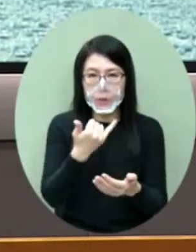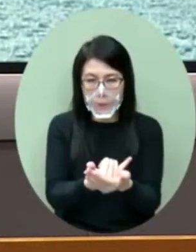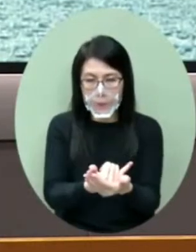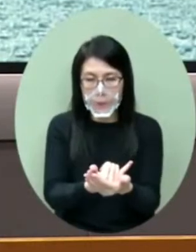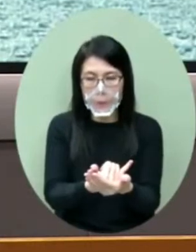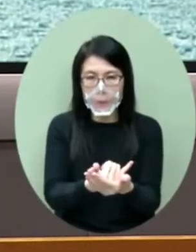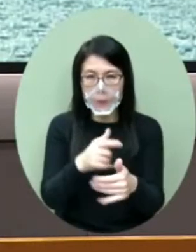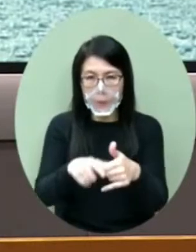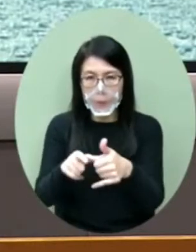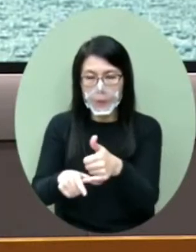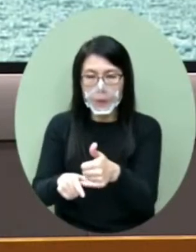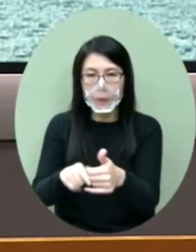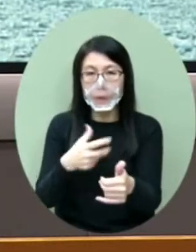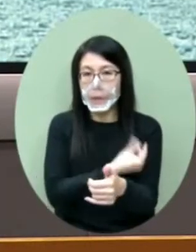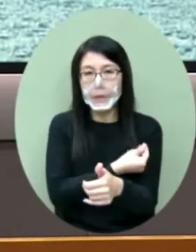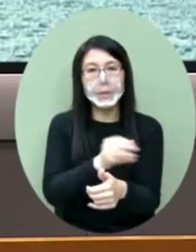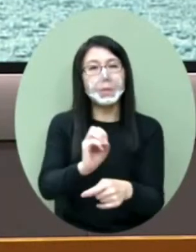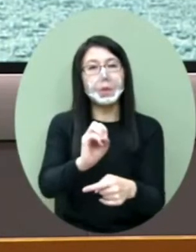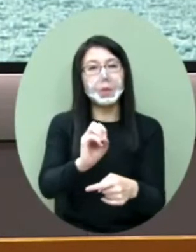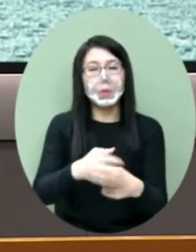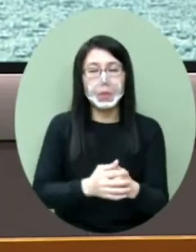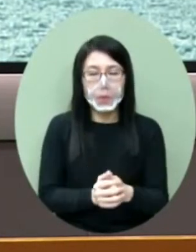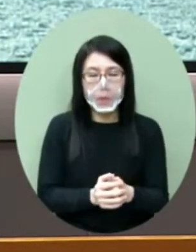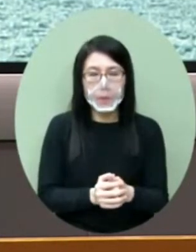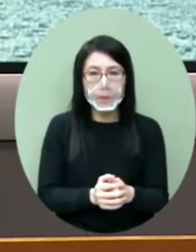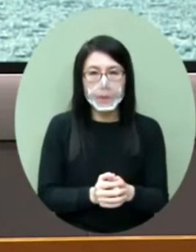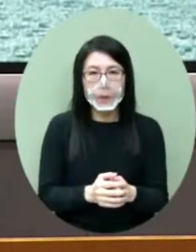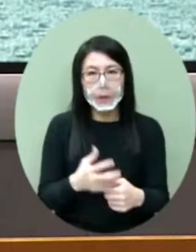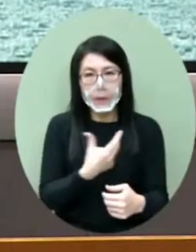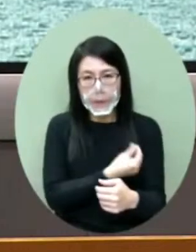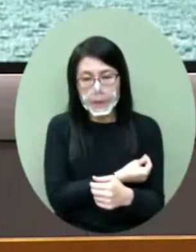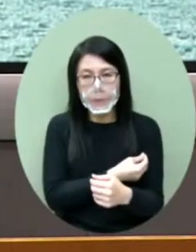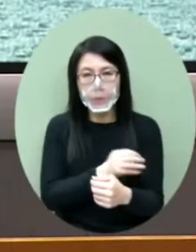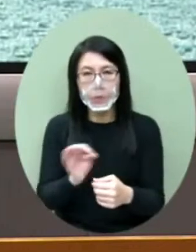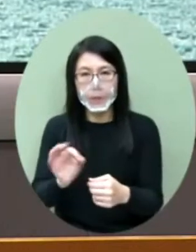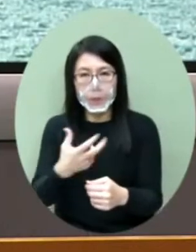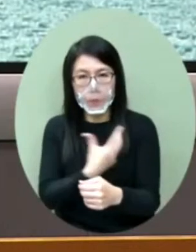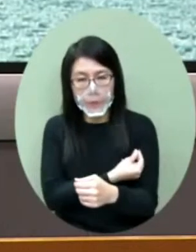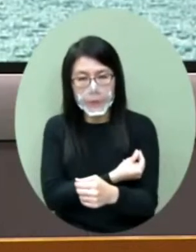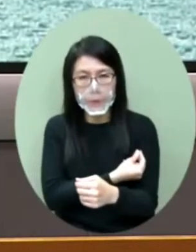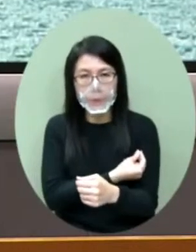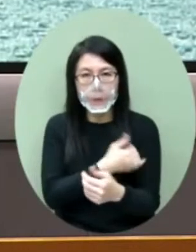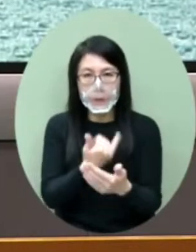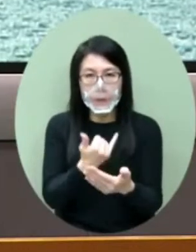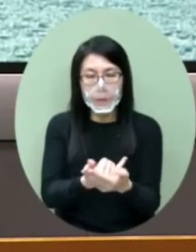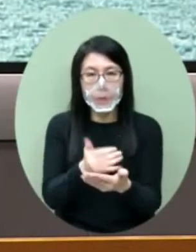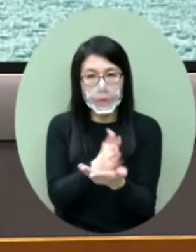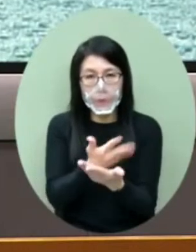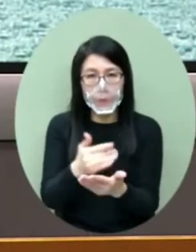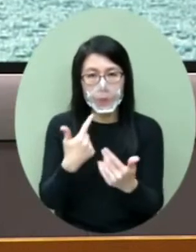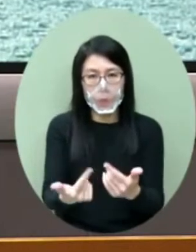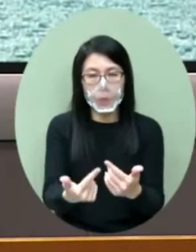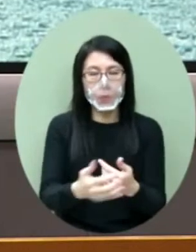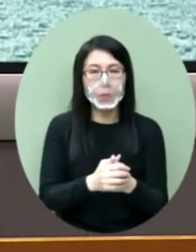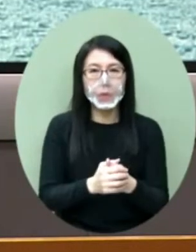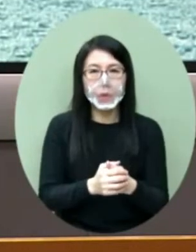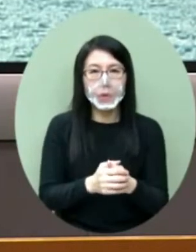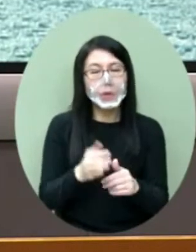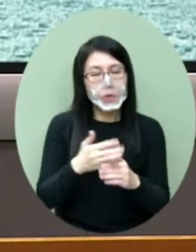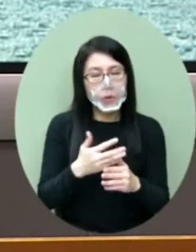that majority of the death cases were unvaccinated, and the difference between vaccinated